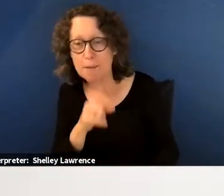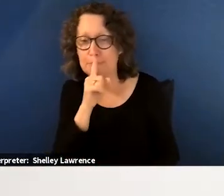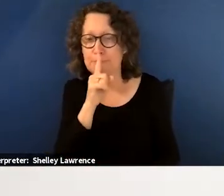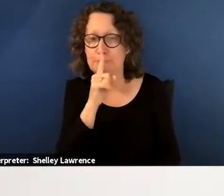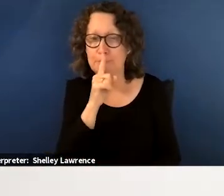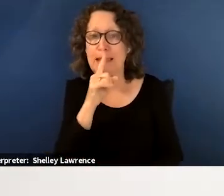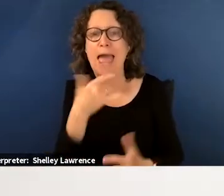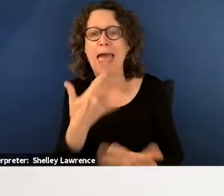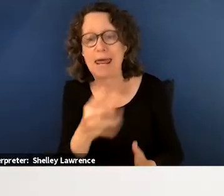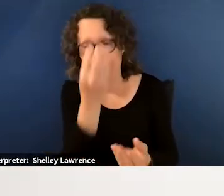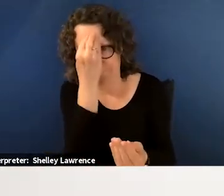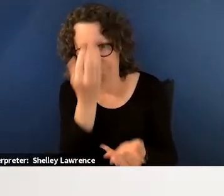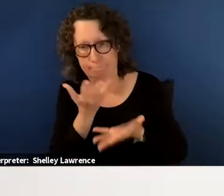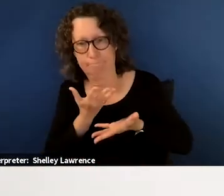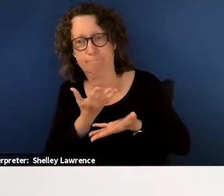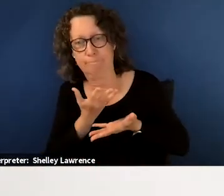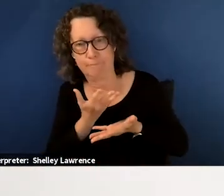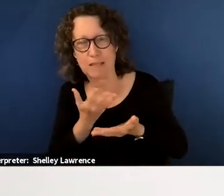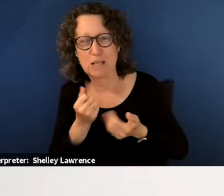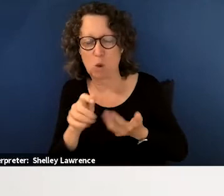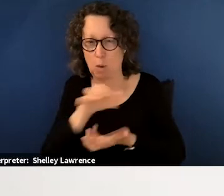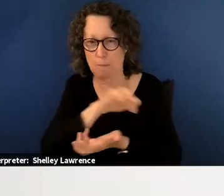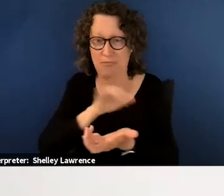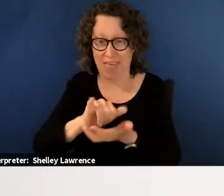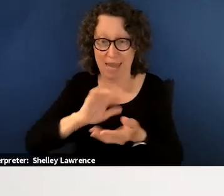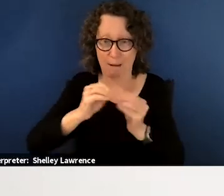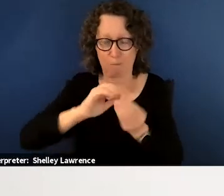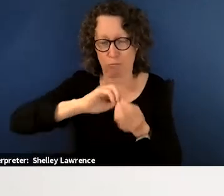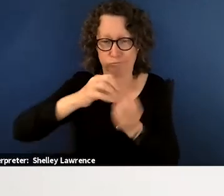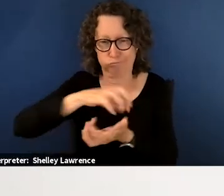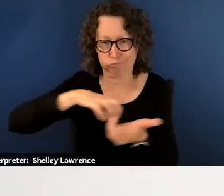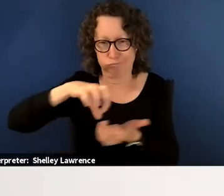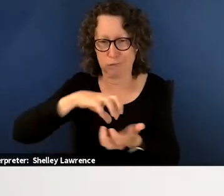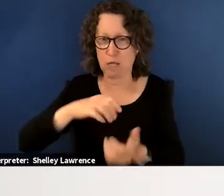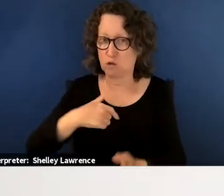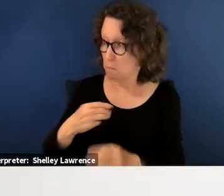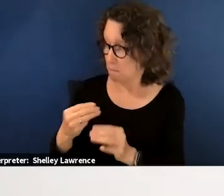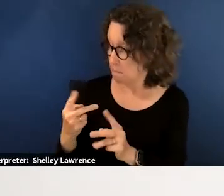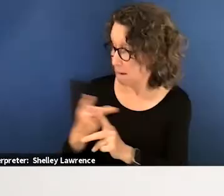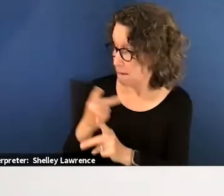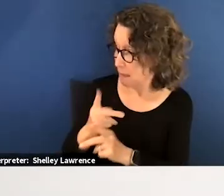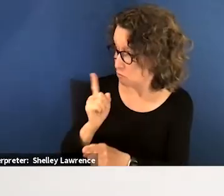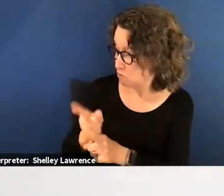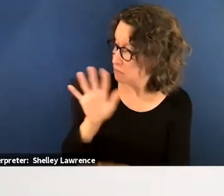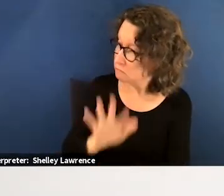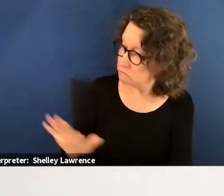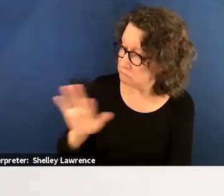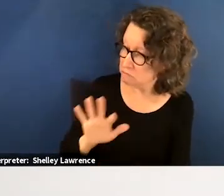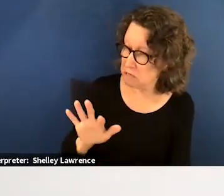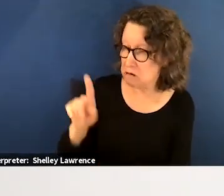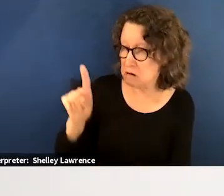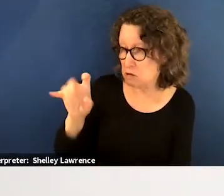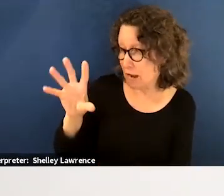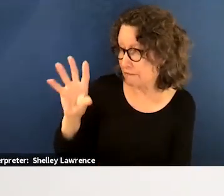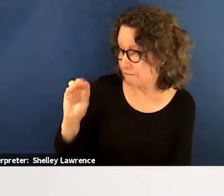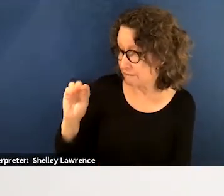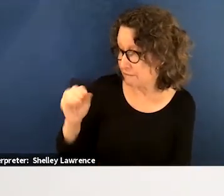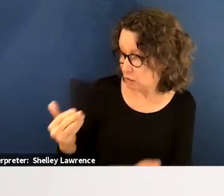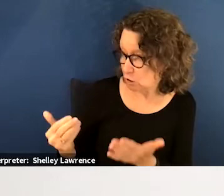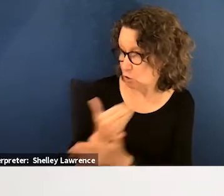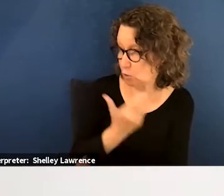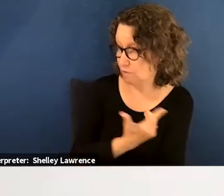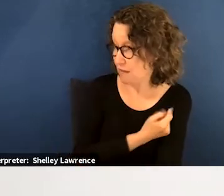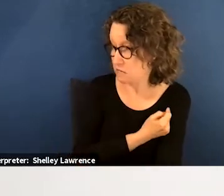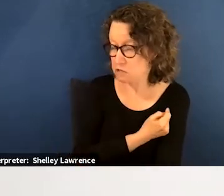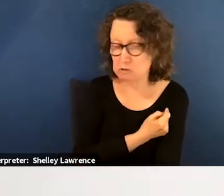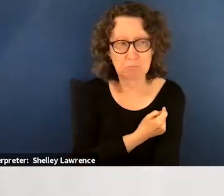have responded. So it's a mixture of those three. But my math is about right. It's about right. It's about 150. Mhm. So